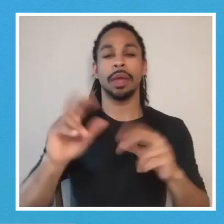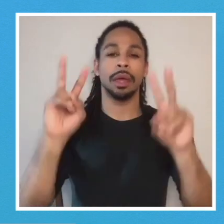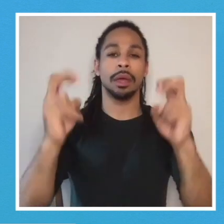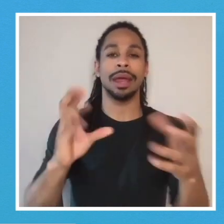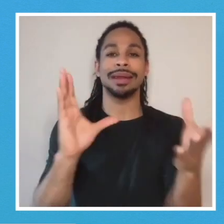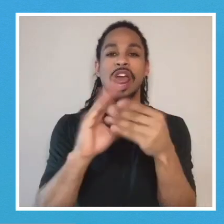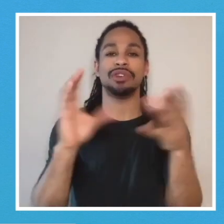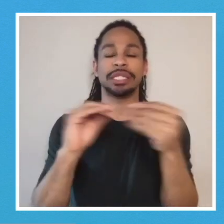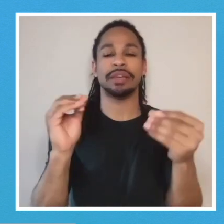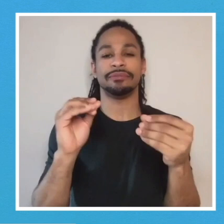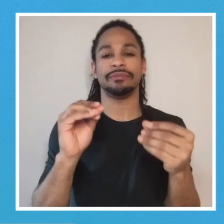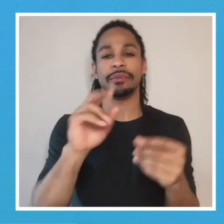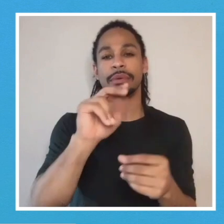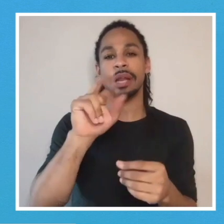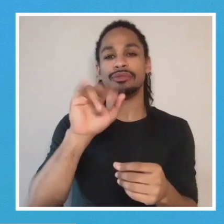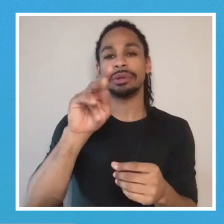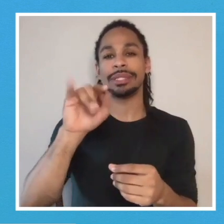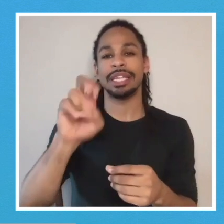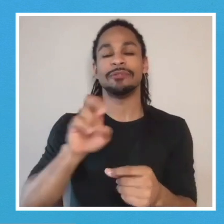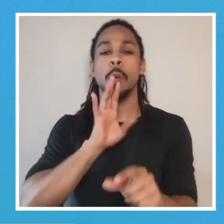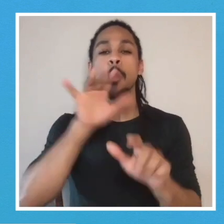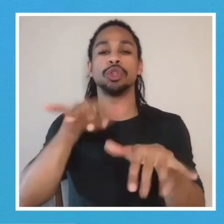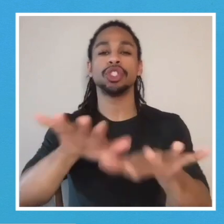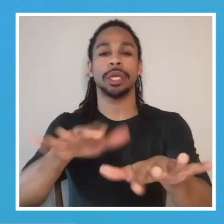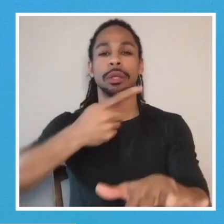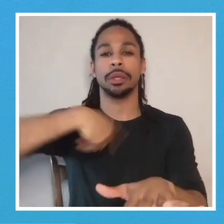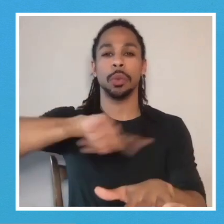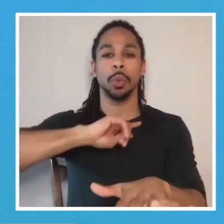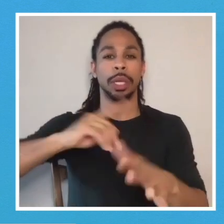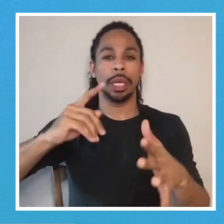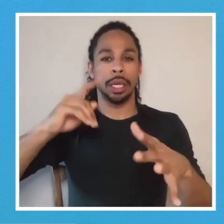actually swim in and assume to be true. And that is to